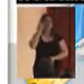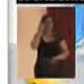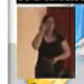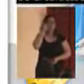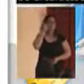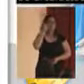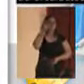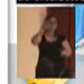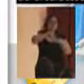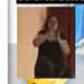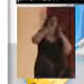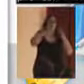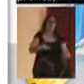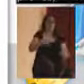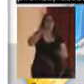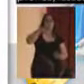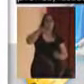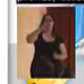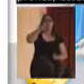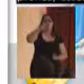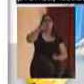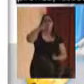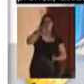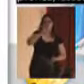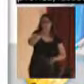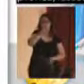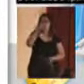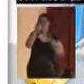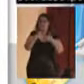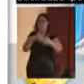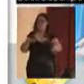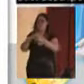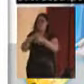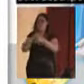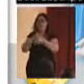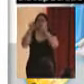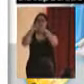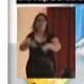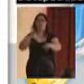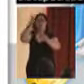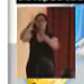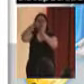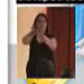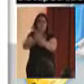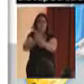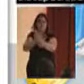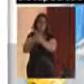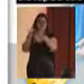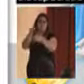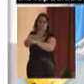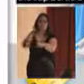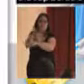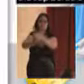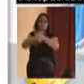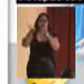smartphones, etc., and also the work done by self-description for people who are visually impaired. So